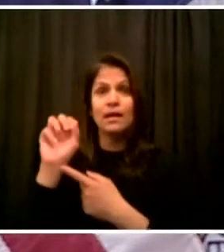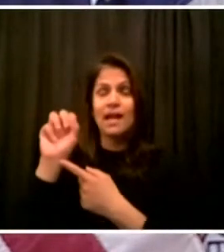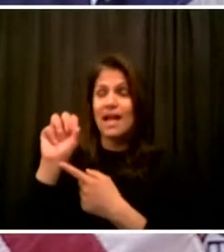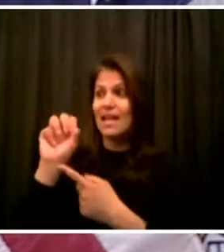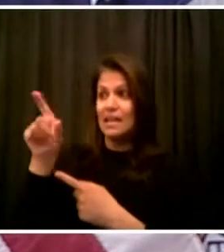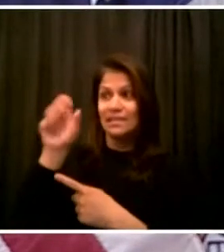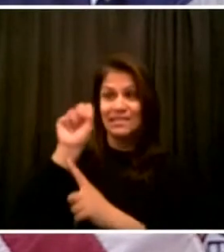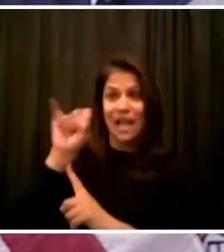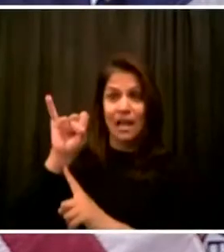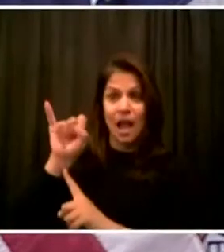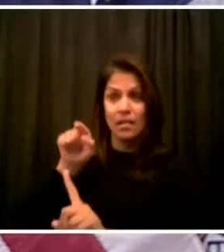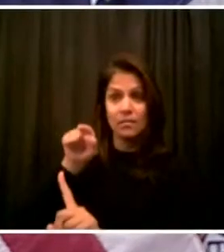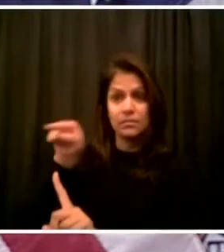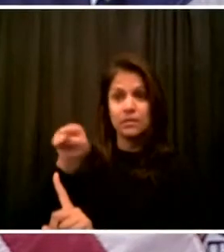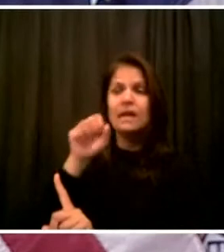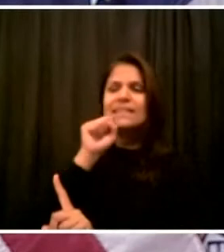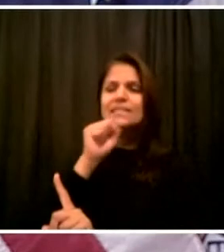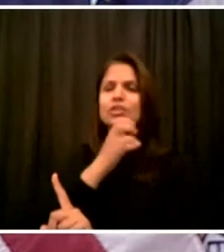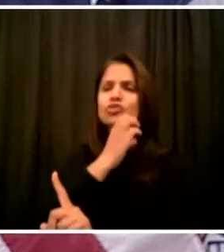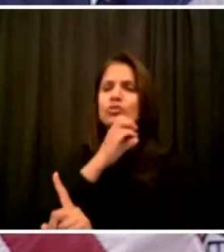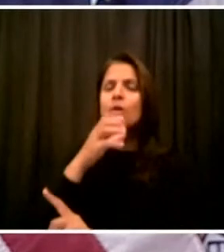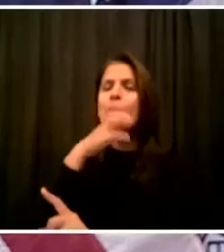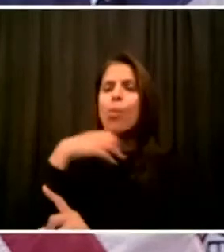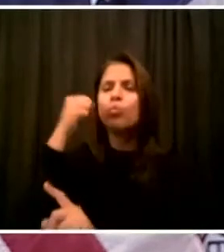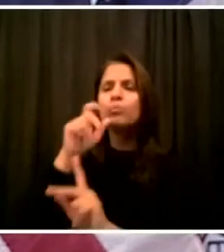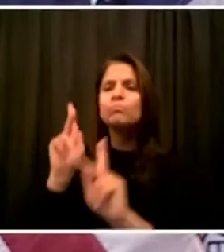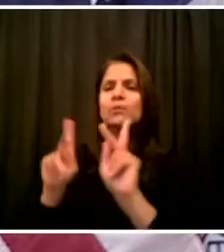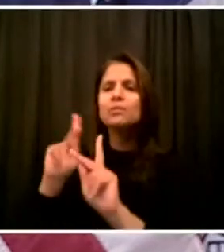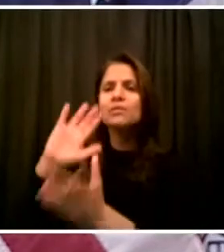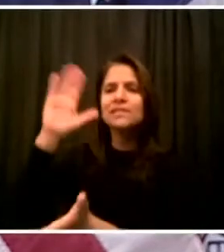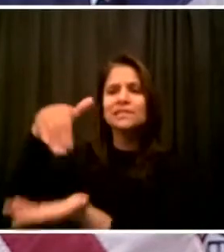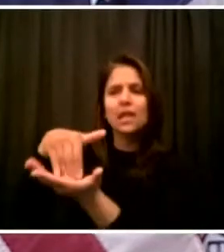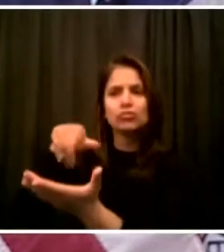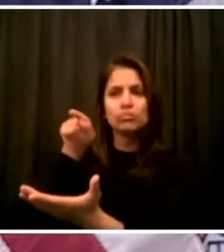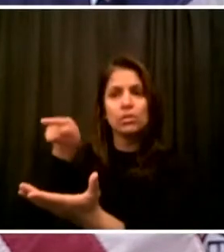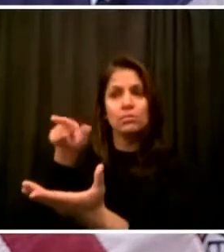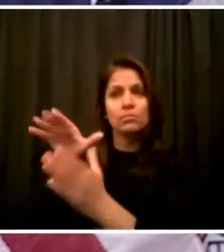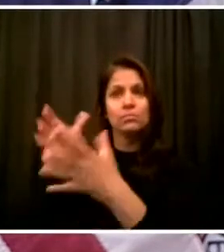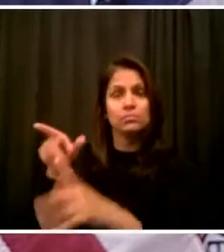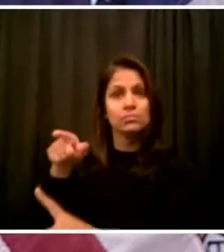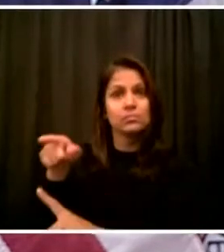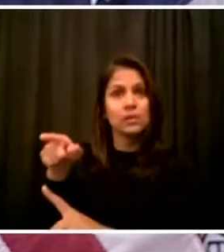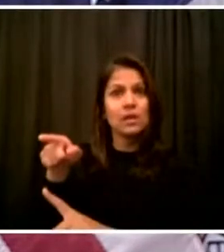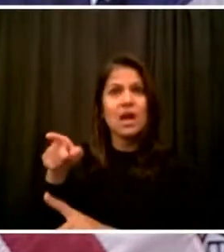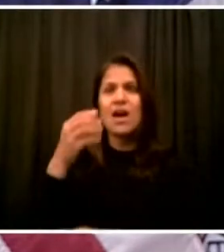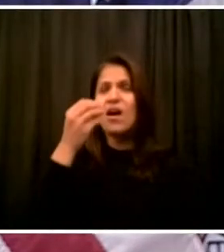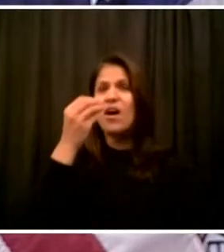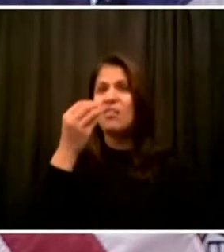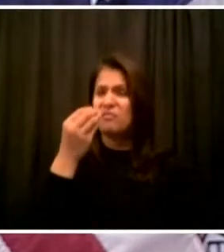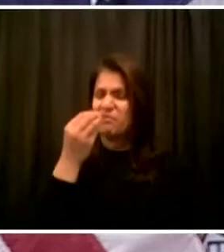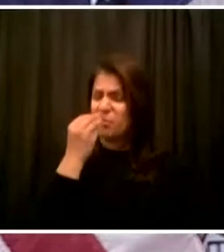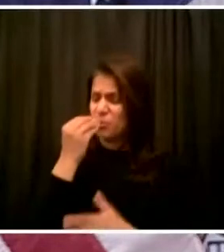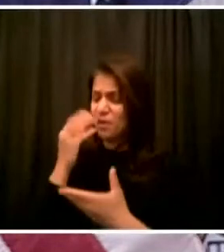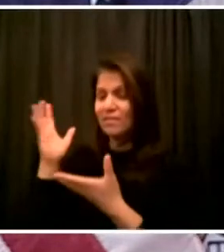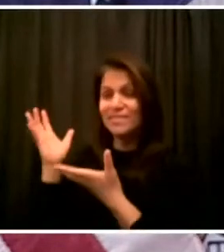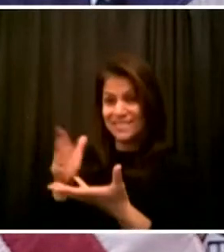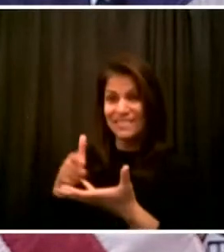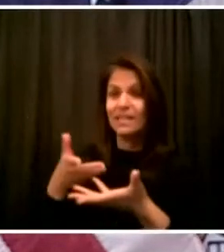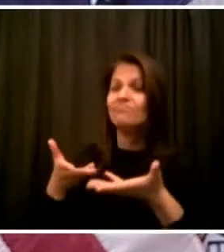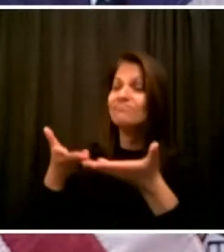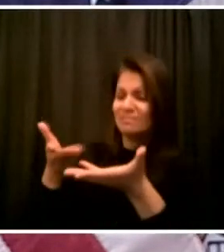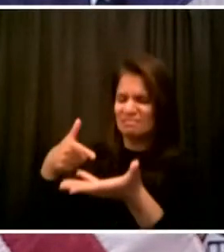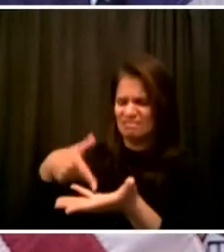their deliveries during a time like now? And will you commit to resending people who receive rotting food a fresh delivery of food right away?